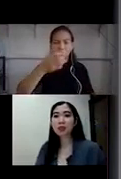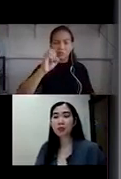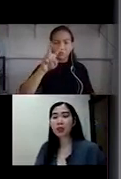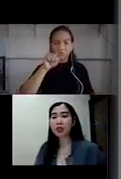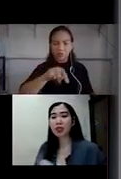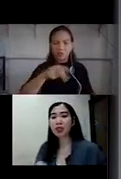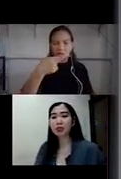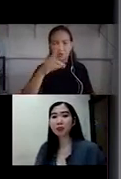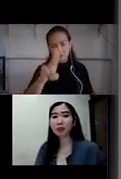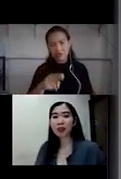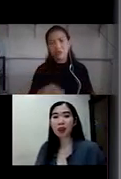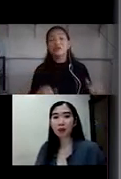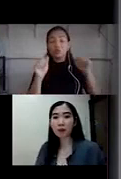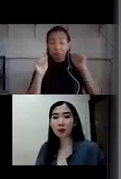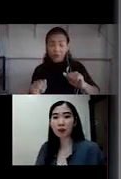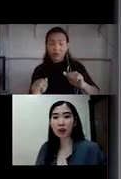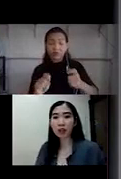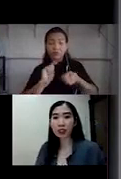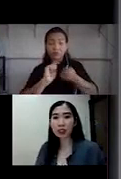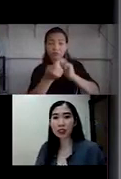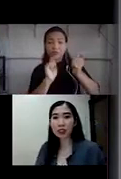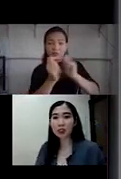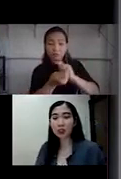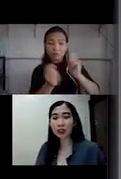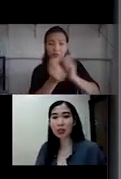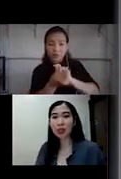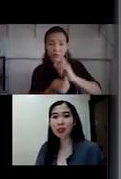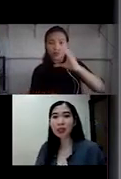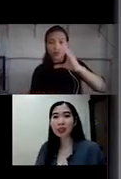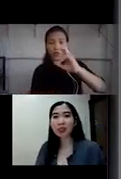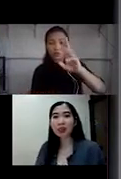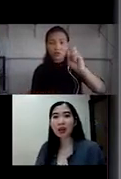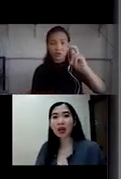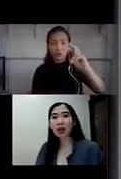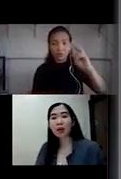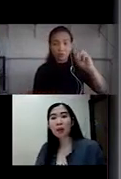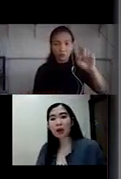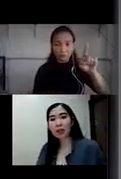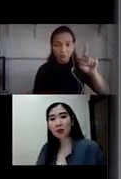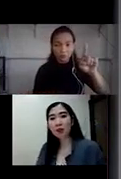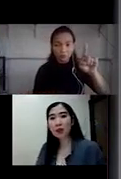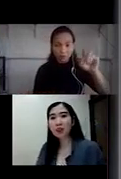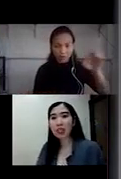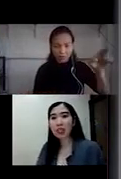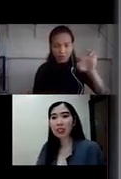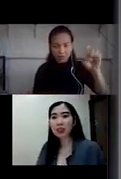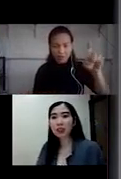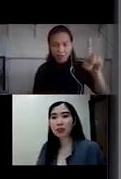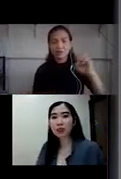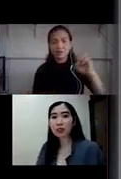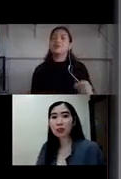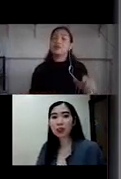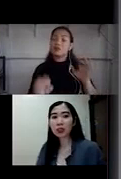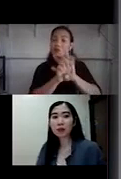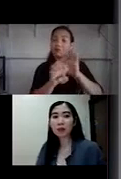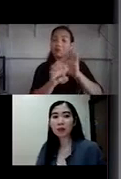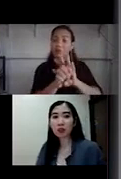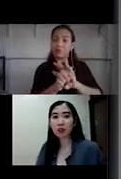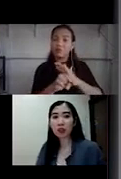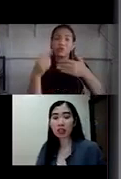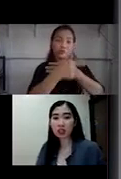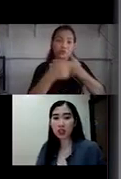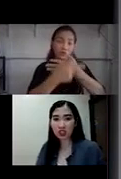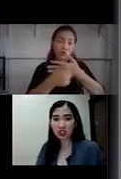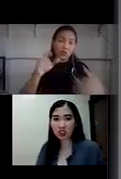Gmail, pwedeng ganon. If you are in the school naman, ang alam ko meron tayong Google Suite